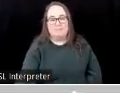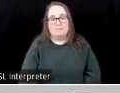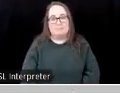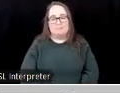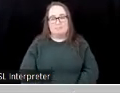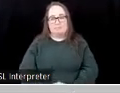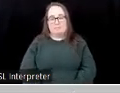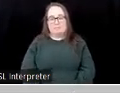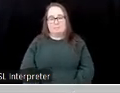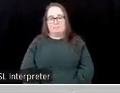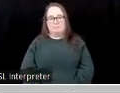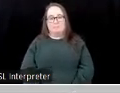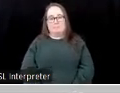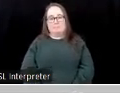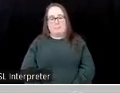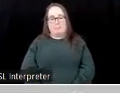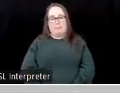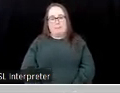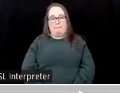great.